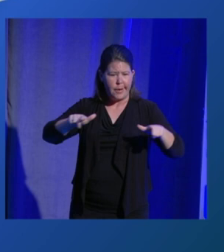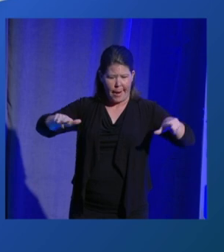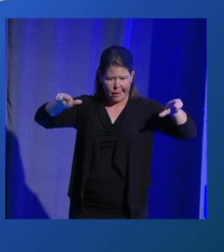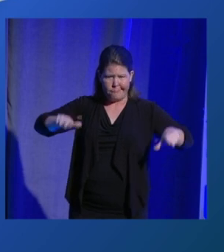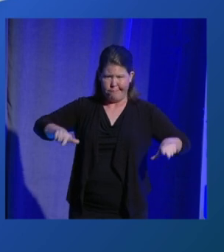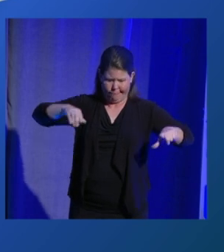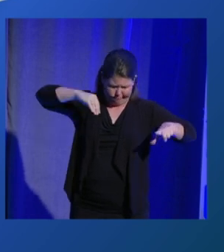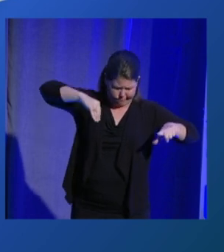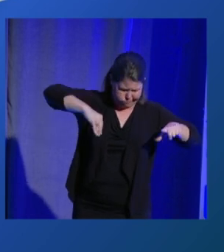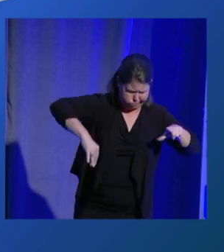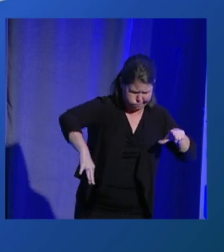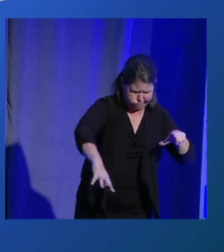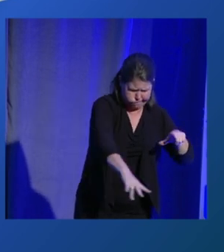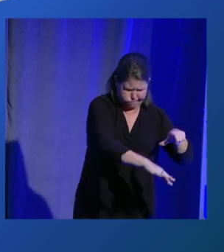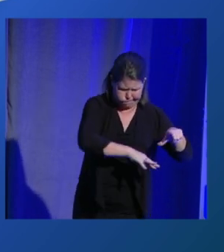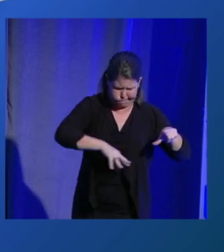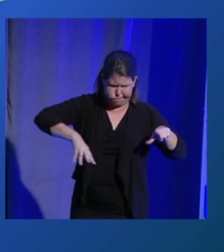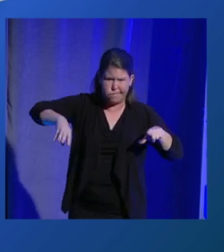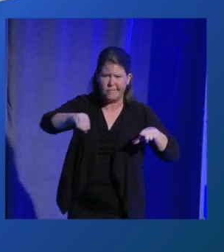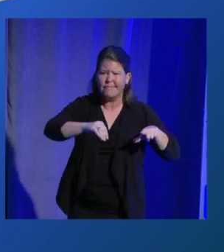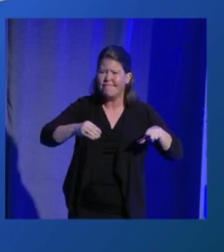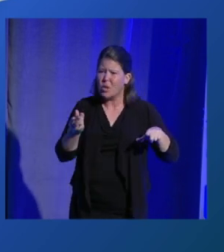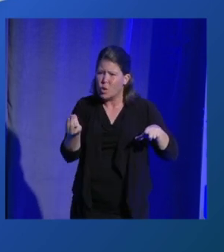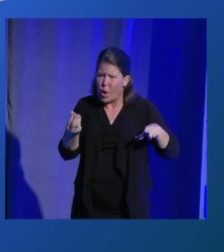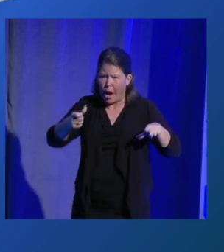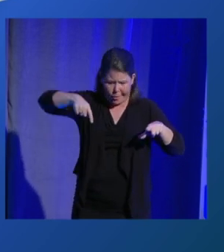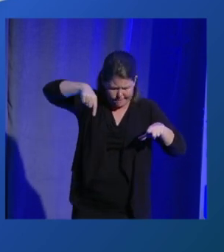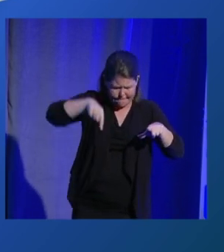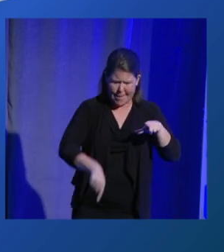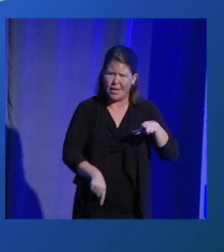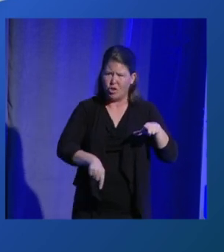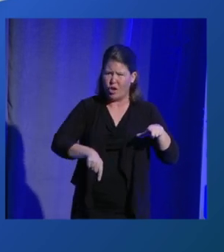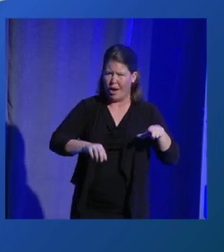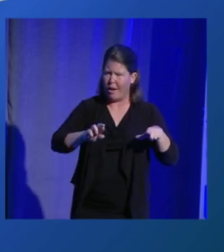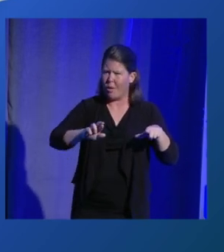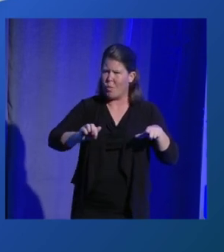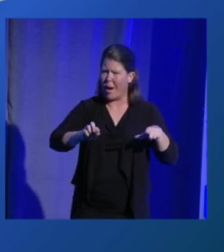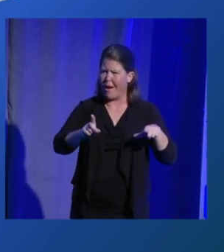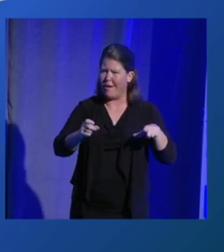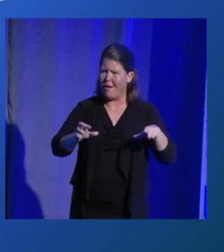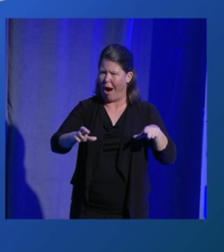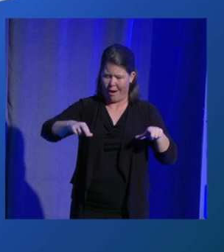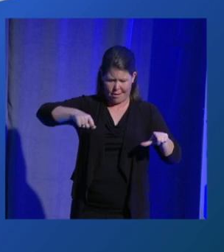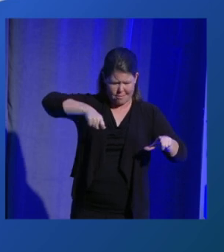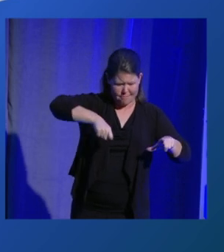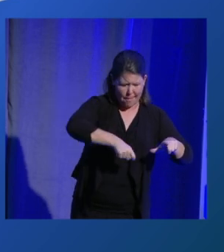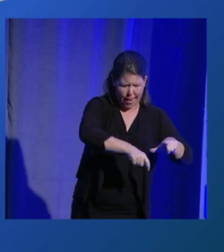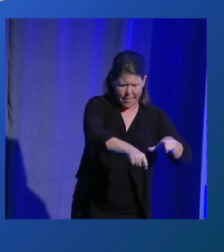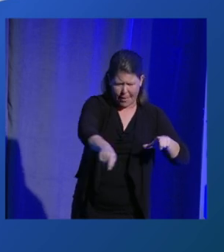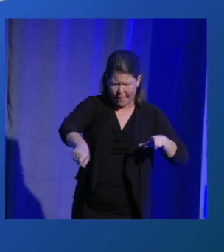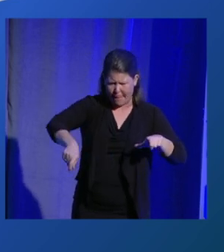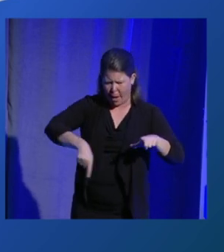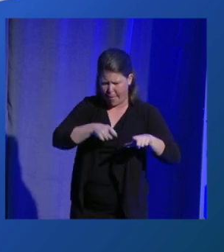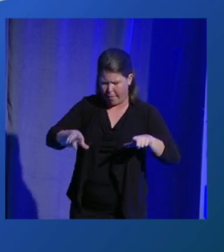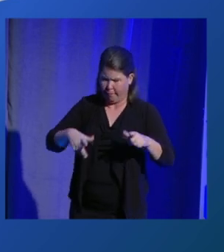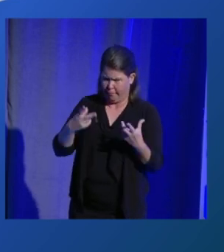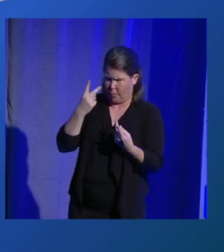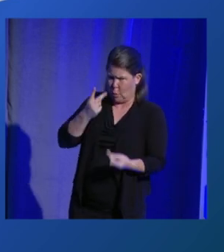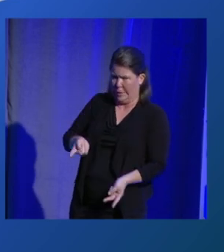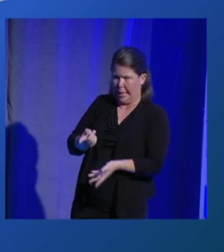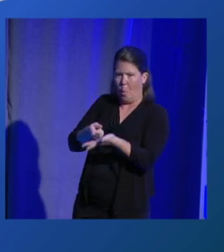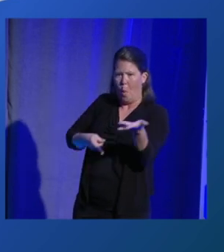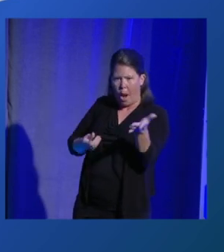detection that one even kind of tilted my head um how you would how you would do that but the imagination is